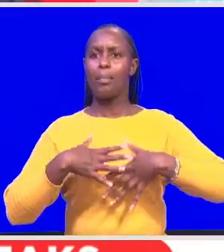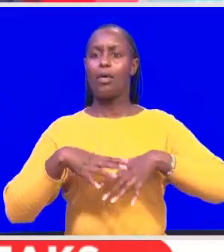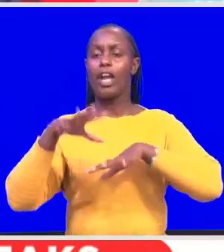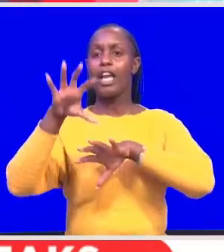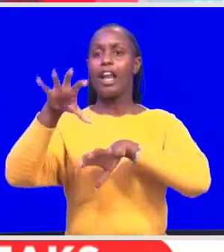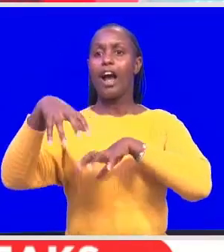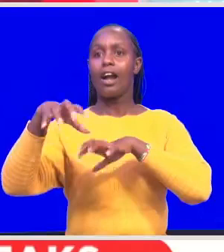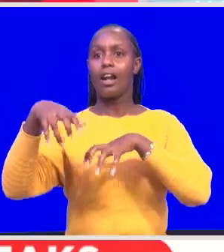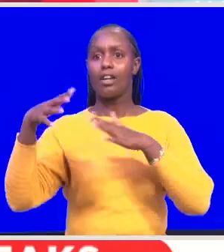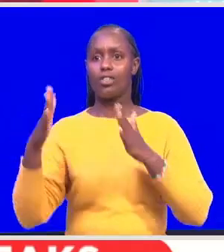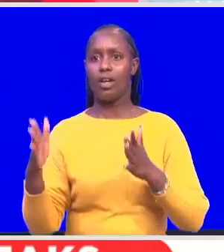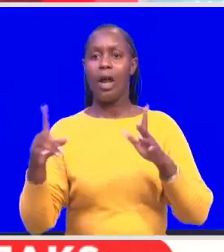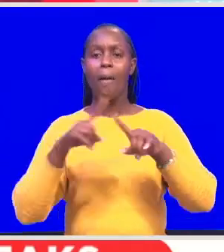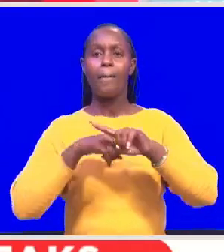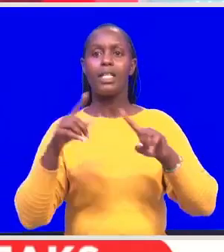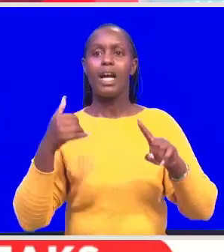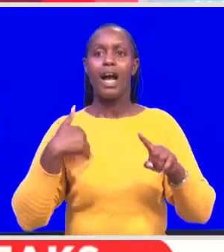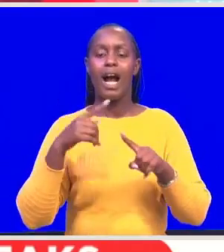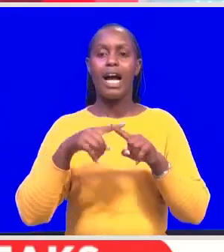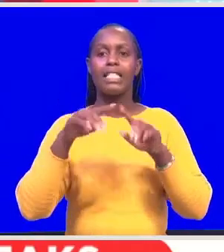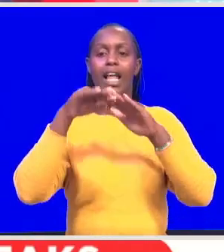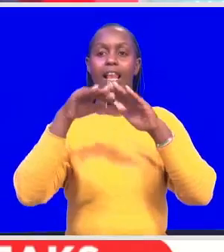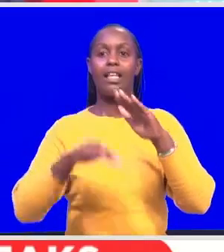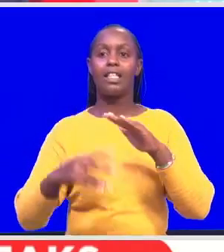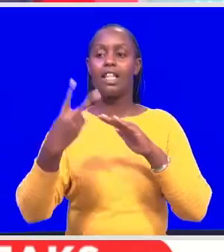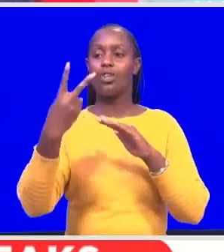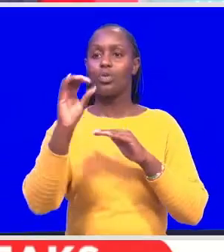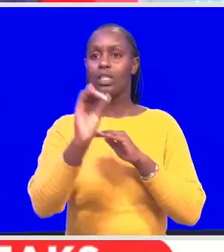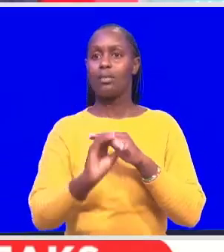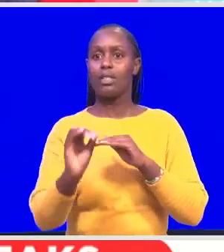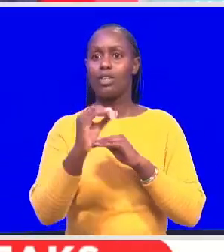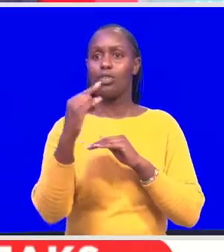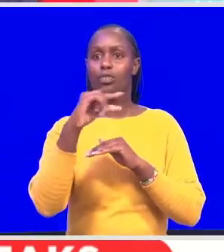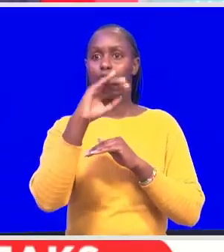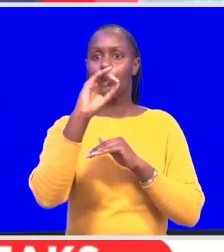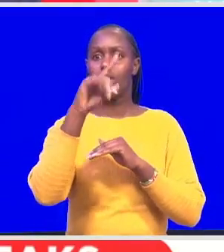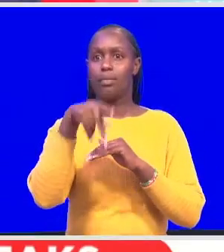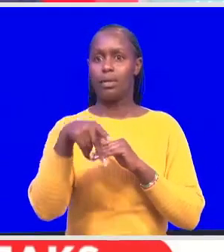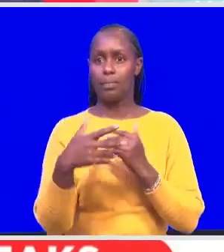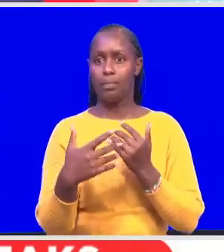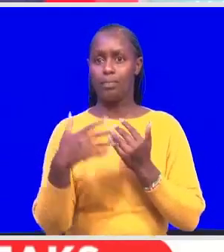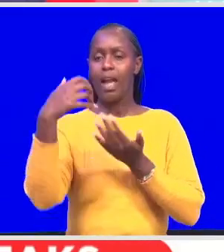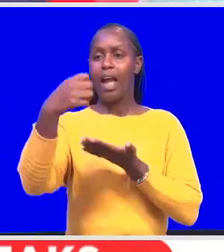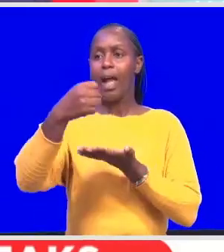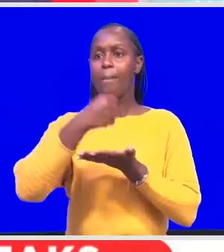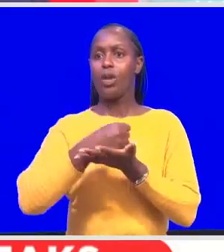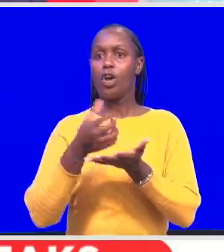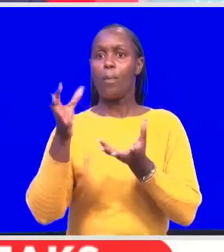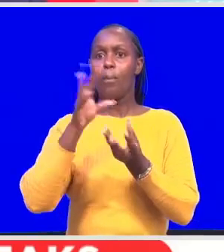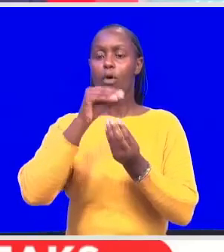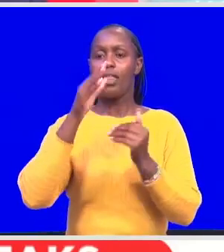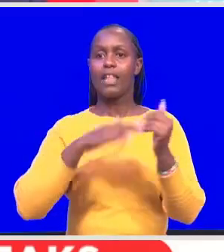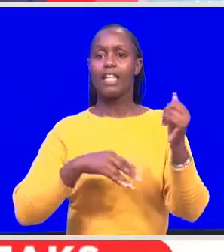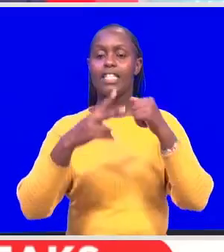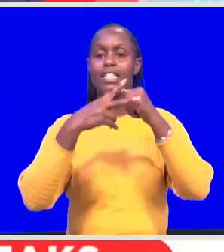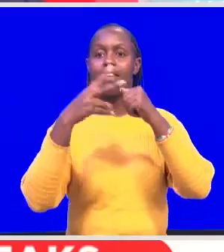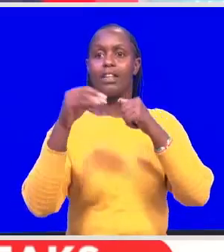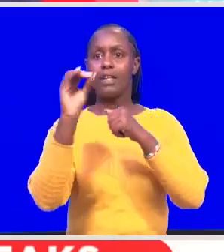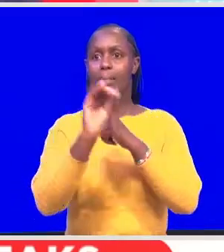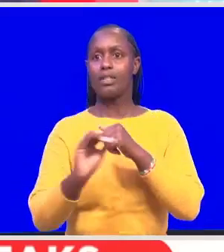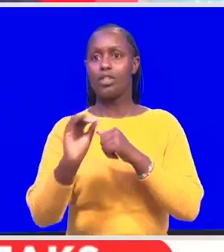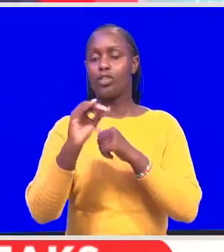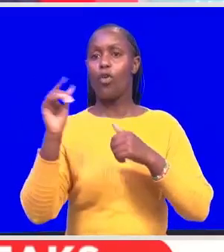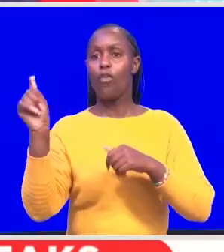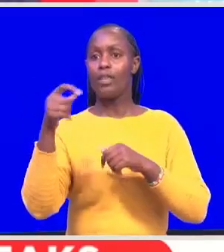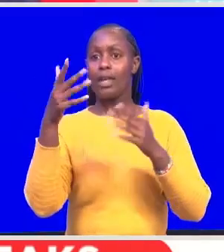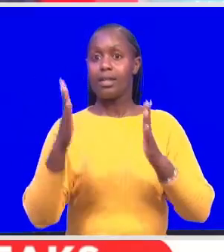accounts for less than 20% of our GDP. Right. It employs more than 70% of the Kenyans living in rural areas.